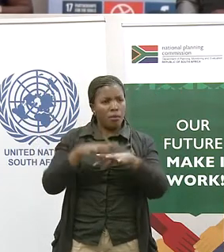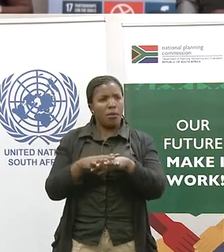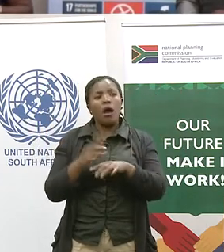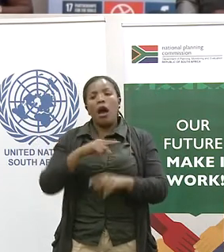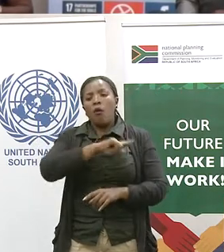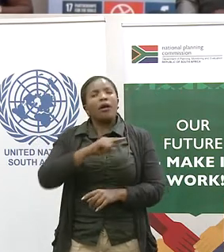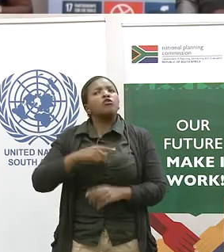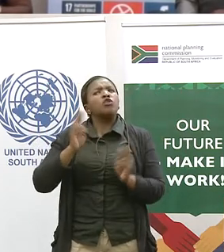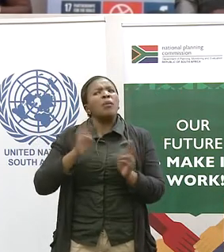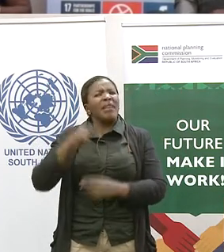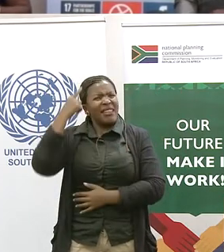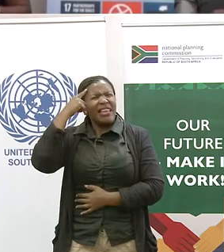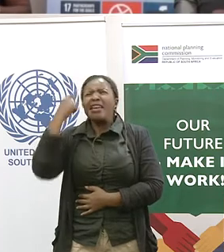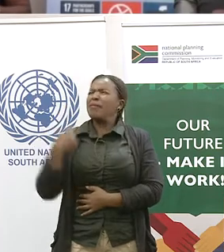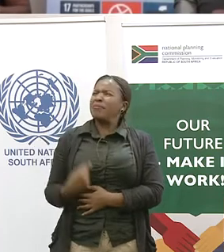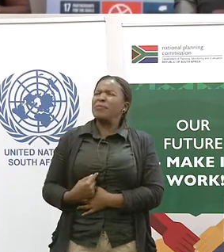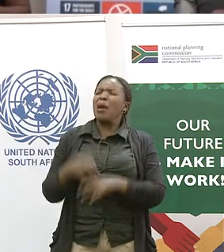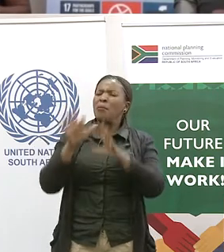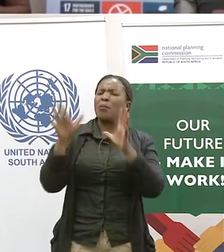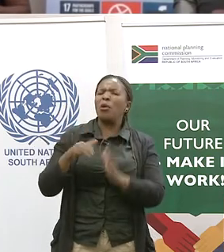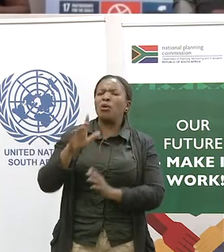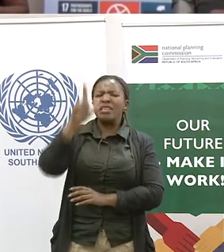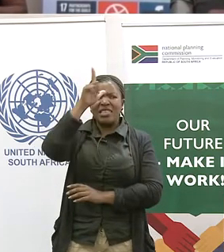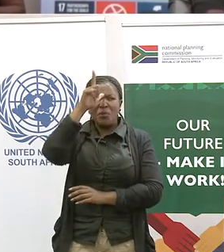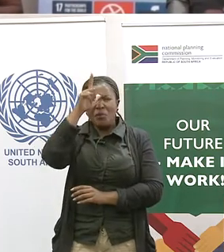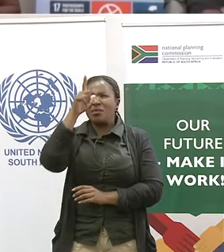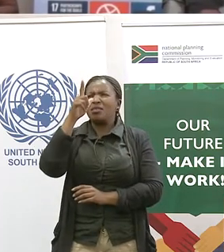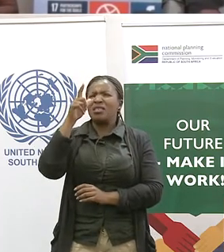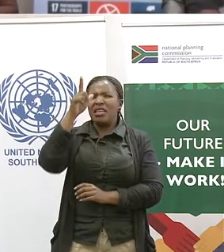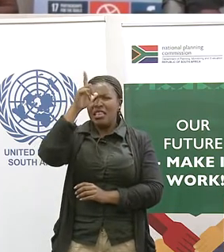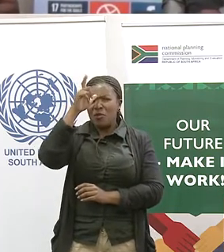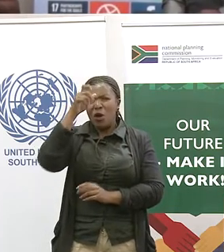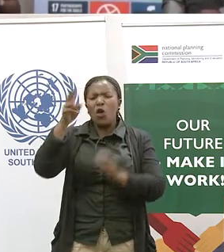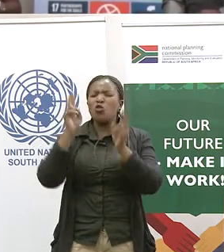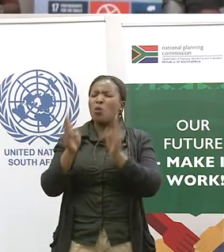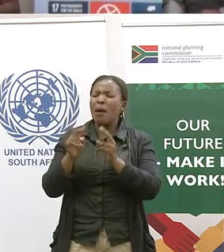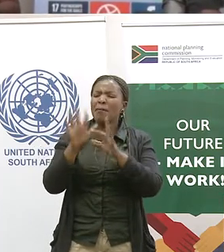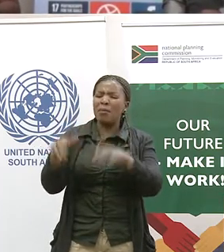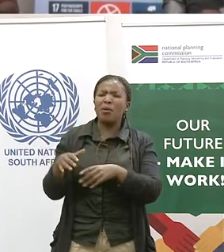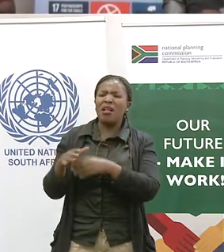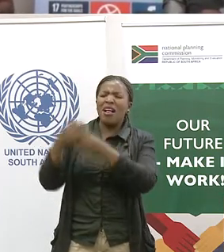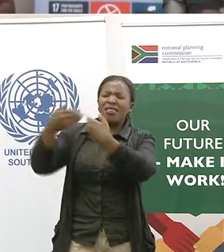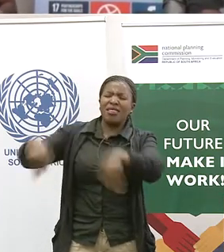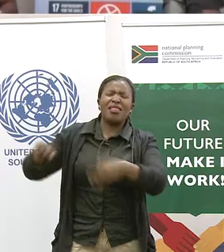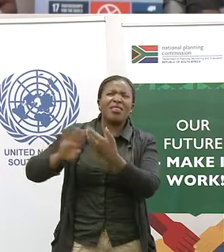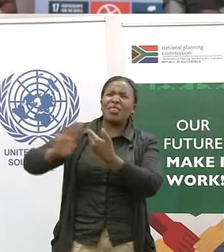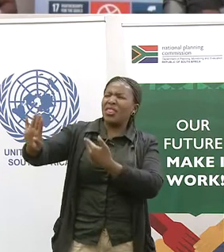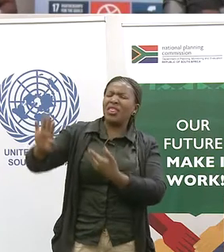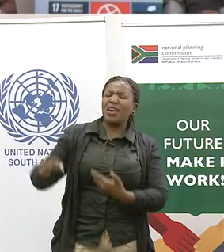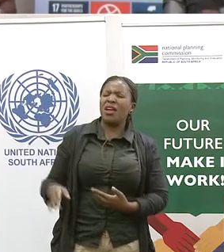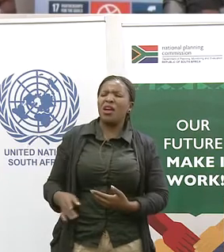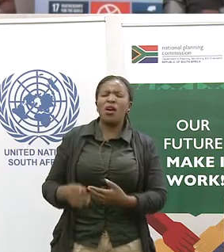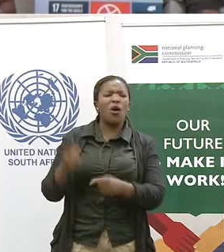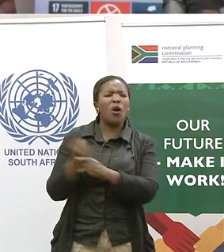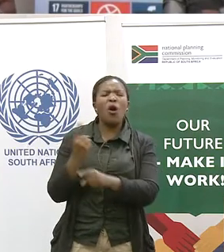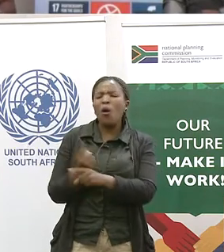albinism so disliked in communities? Why are we so rejected? Why is it that people just